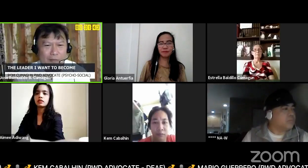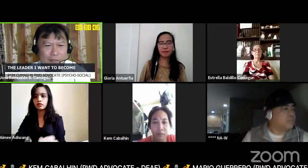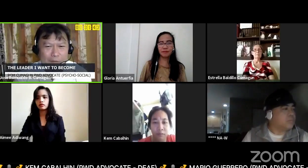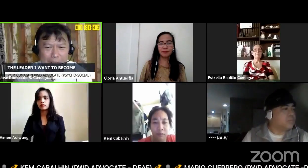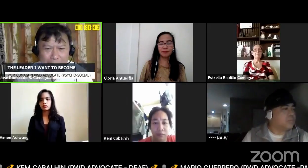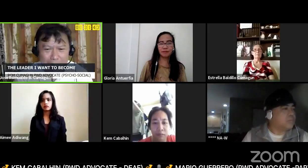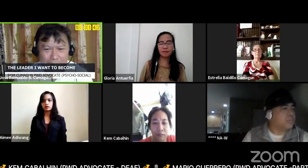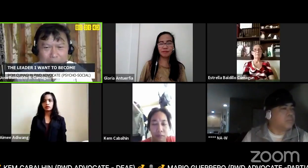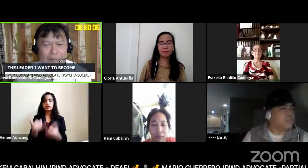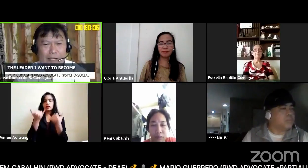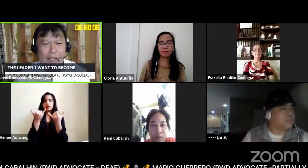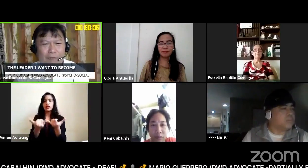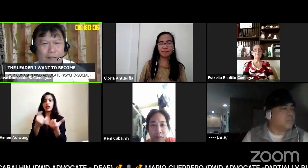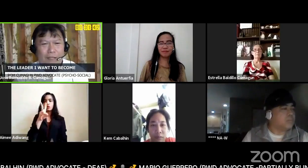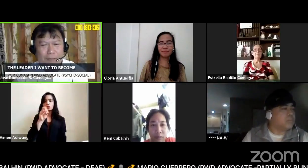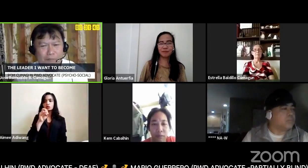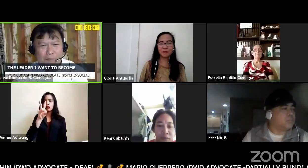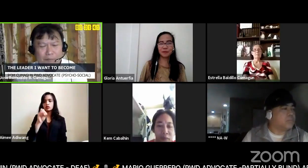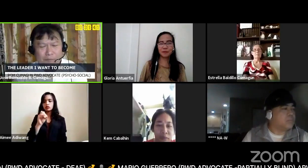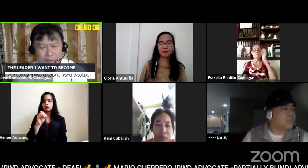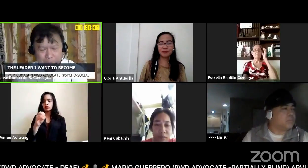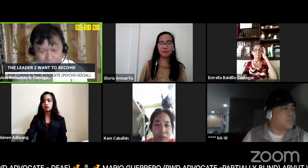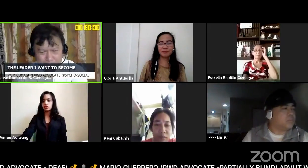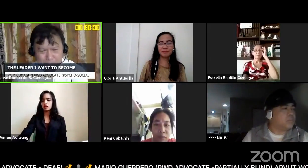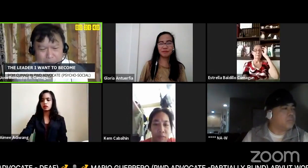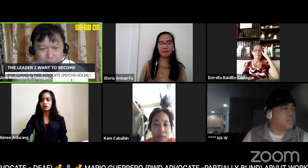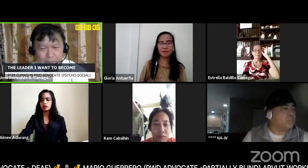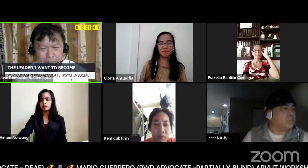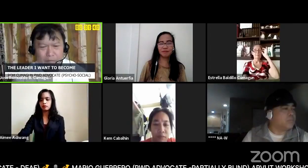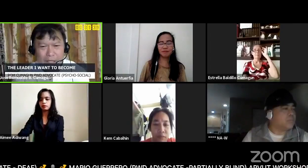now it's 2020. I've uh,